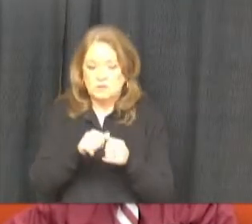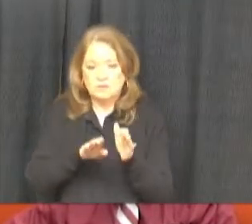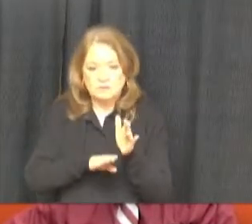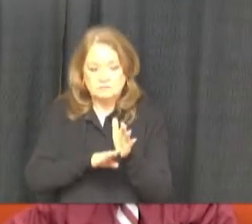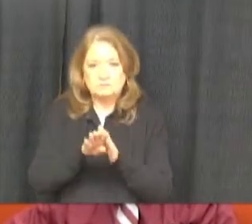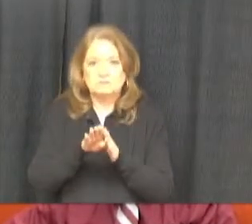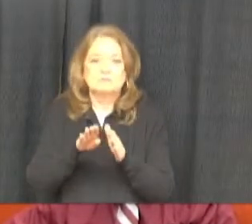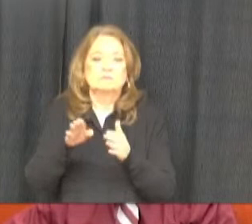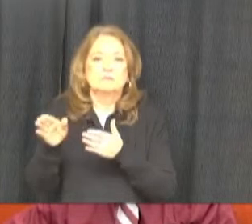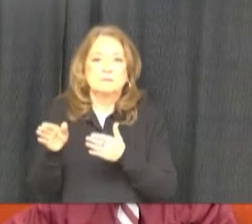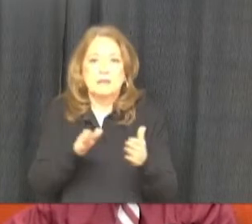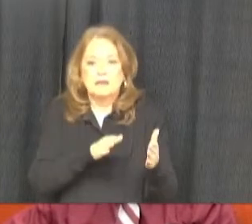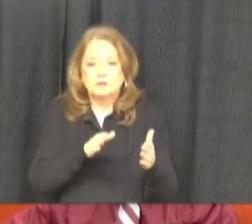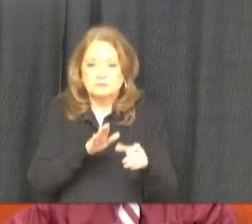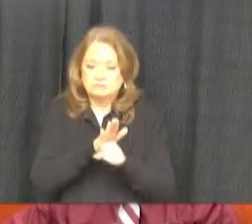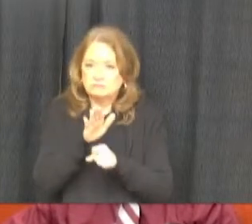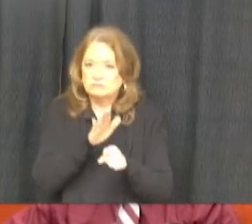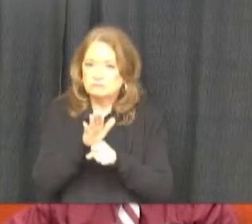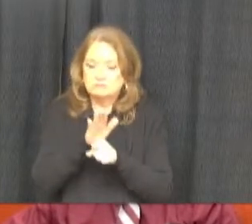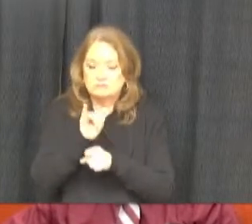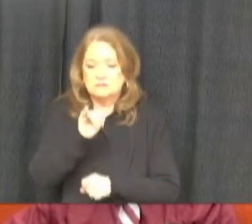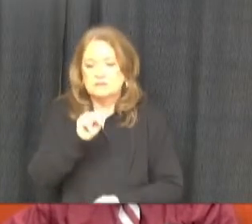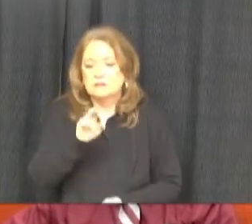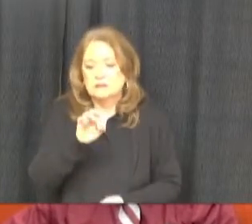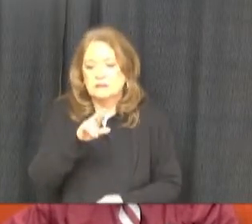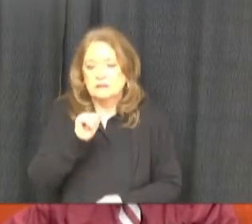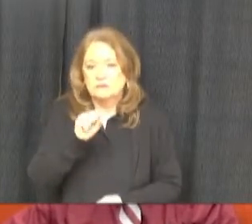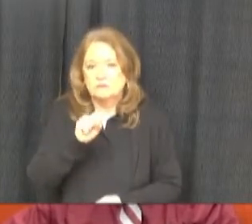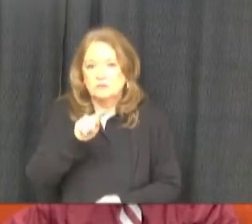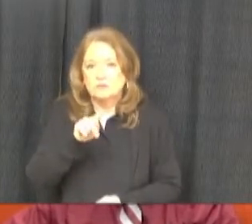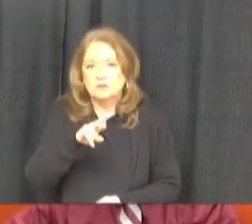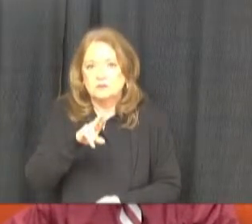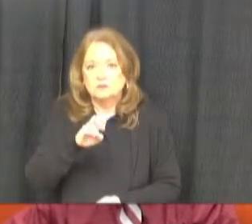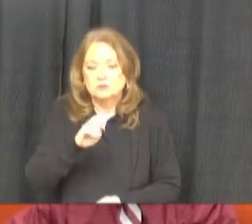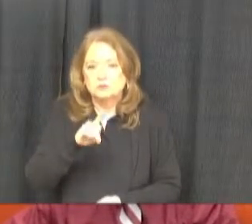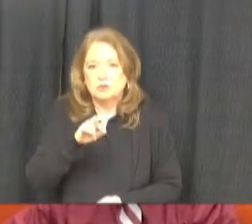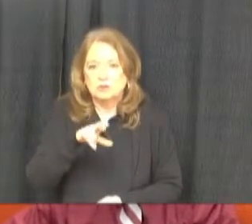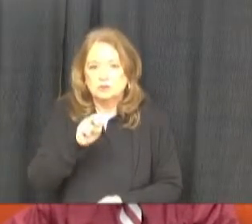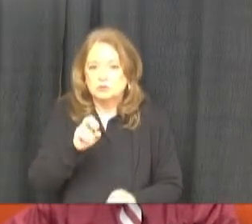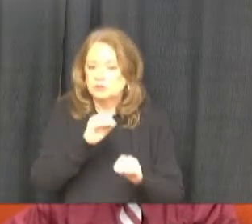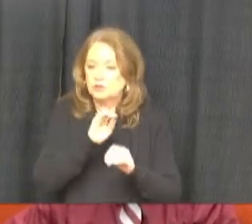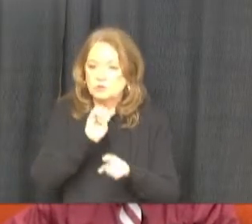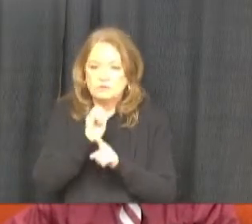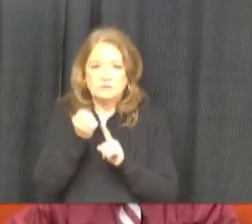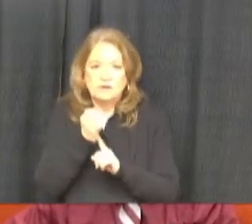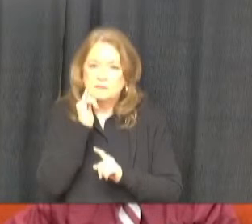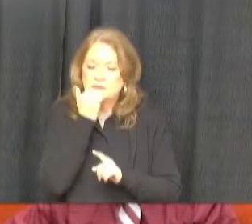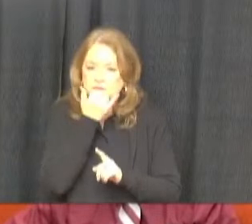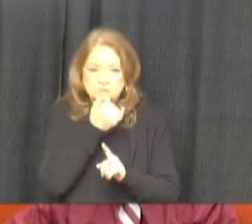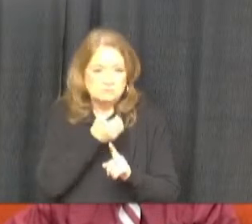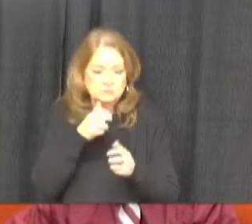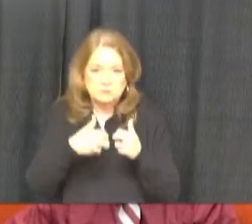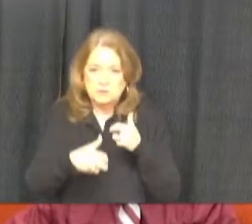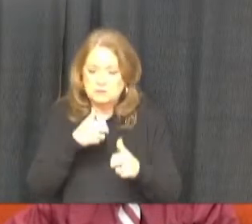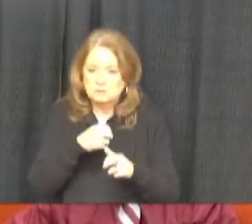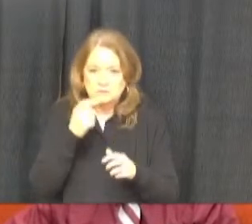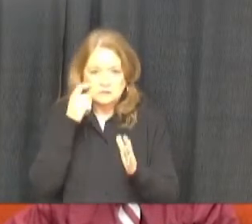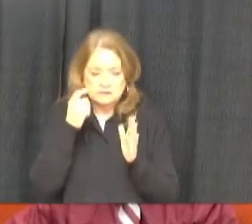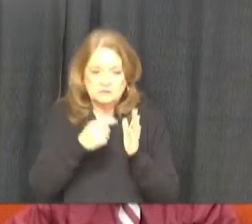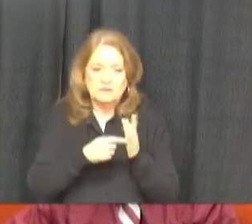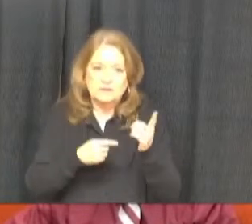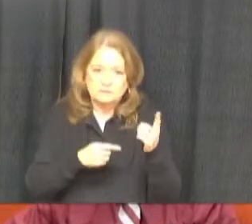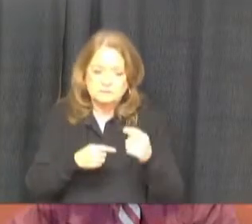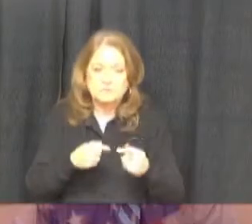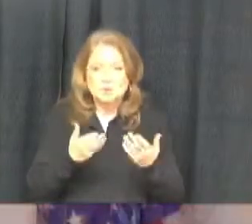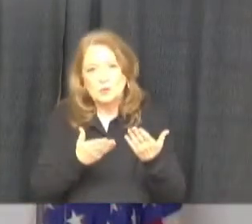pattern. Adequate infrastructure serves the site, and no adverse environmental issues were identified. The Planning Commission also recommended approval. Thank you,